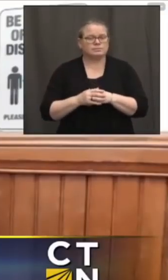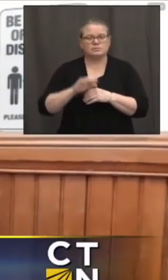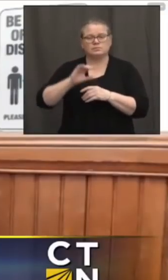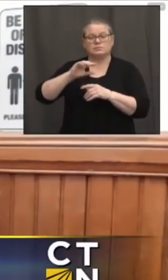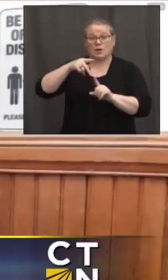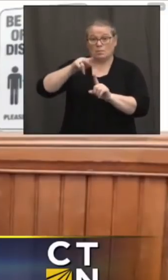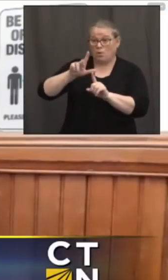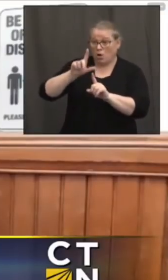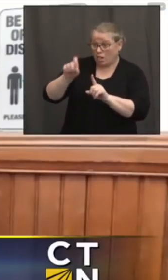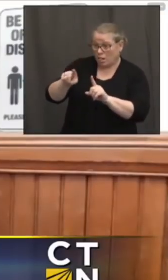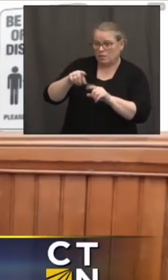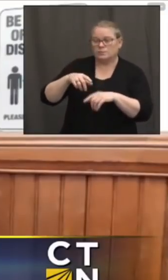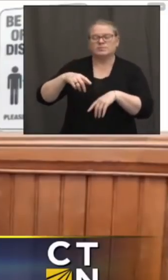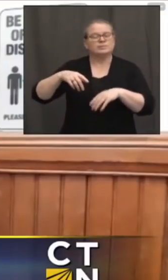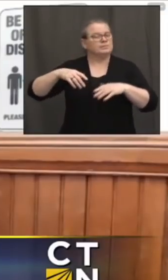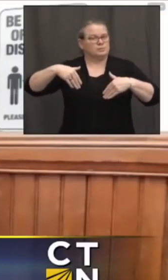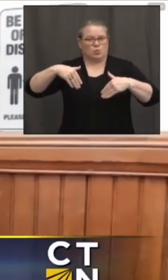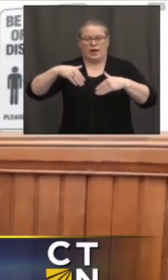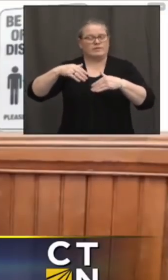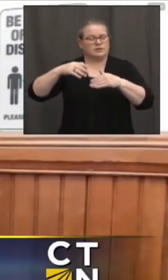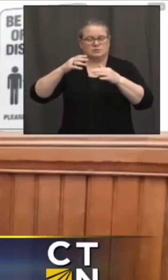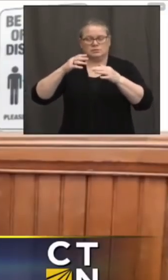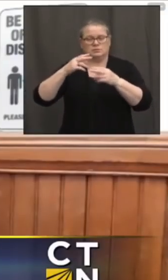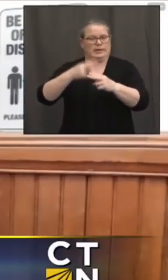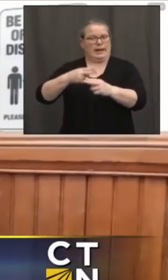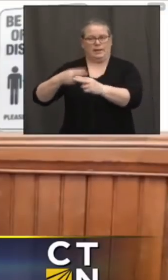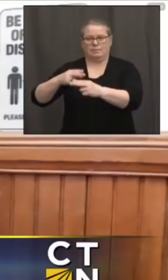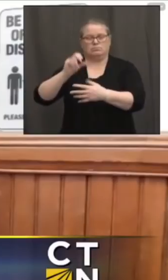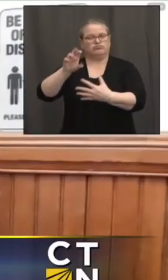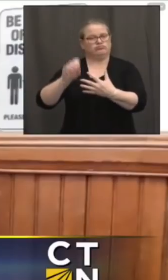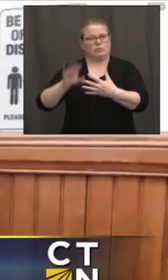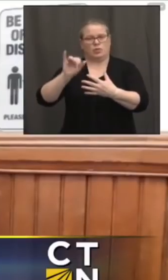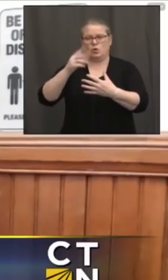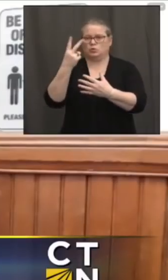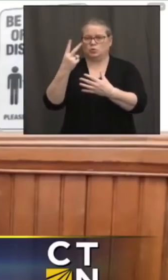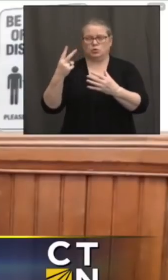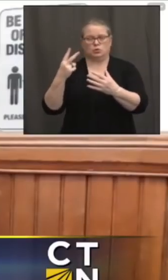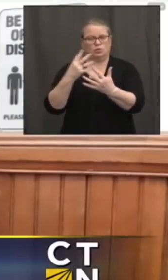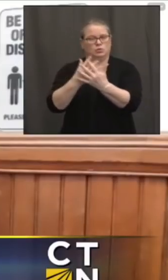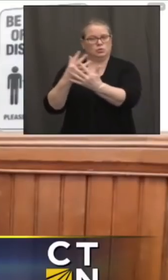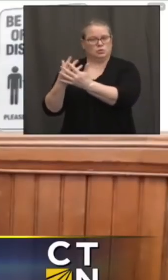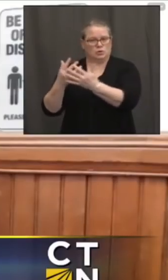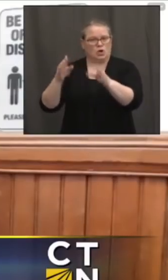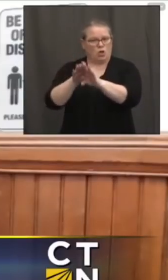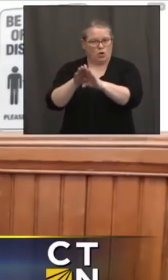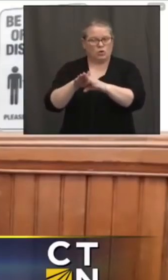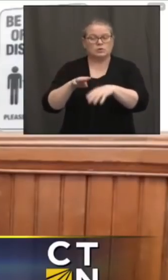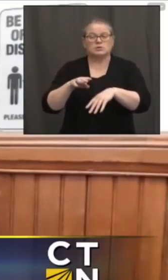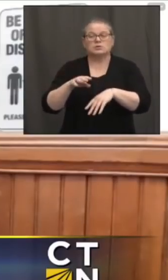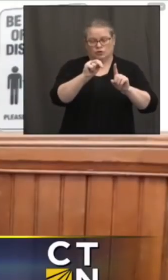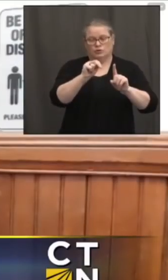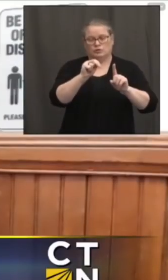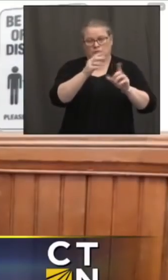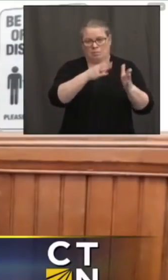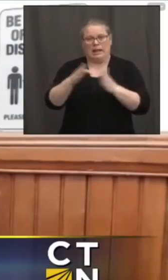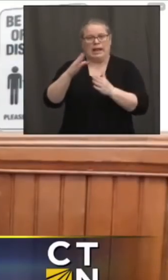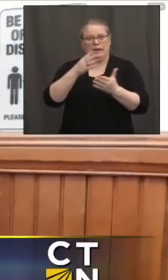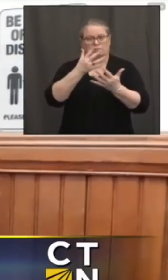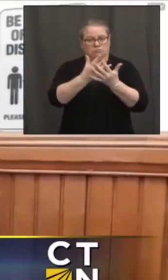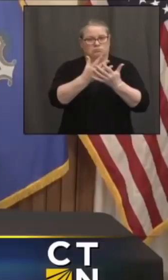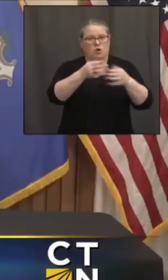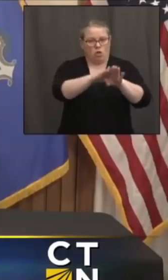projections, and I'll have Secretary McCall talk a little bit more to have 2 additional facilities in addition to the biennial